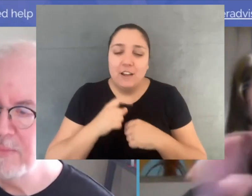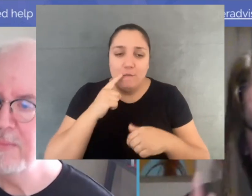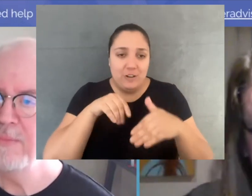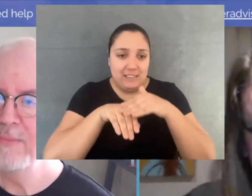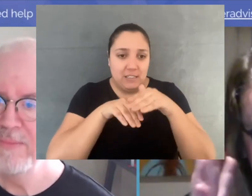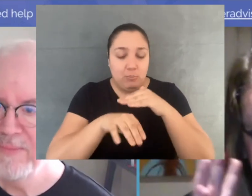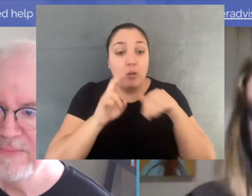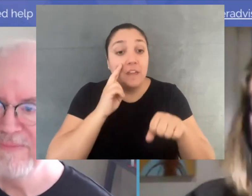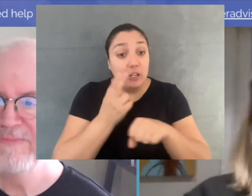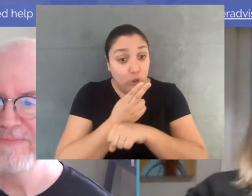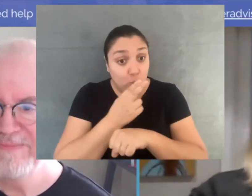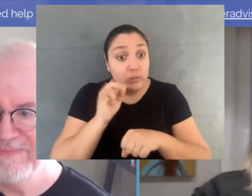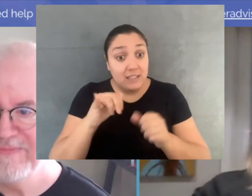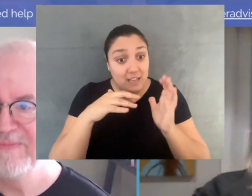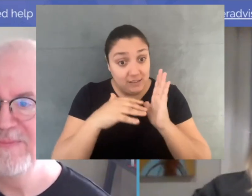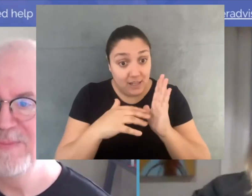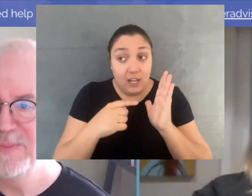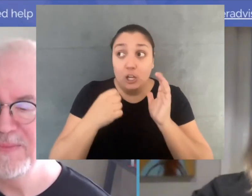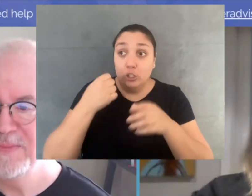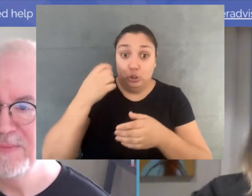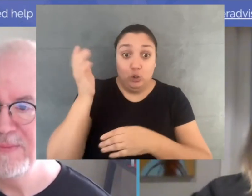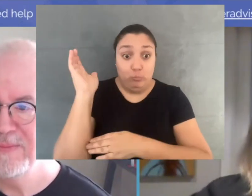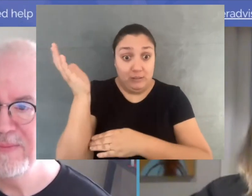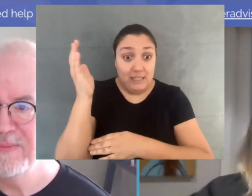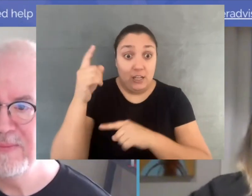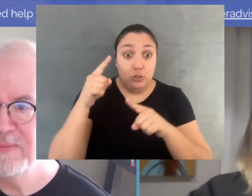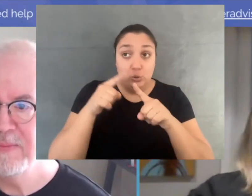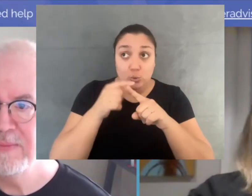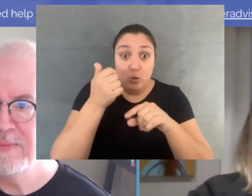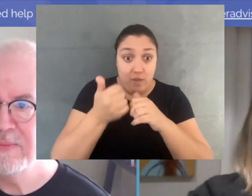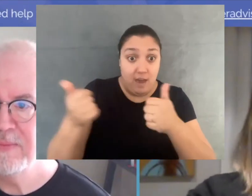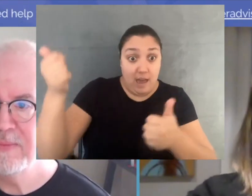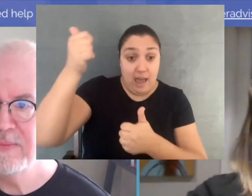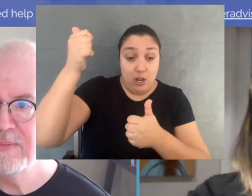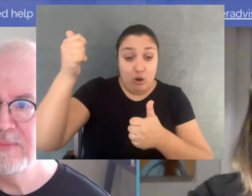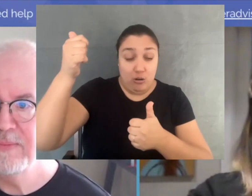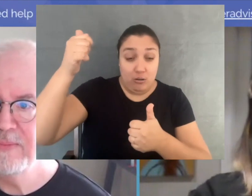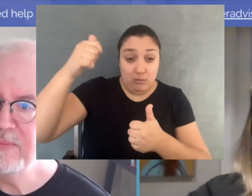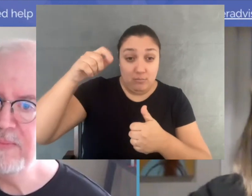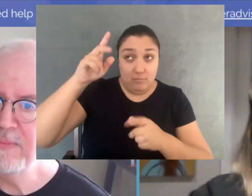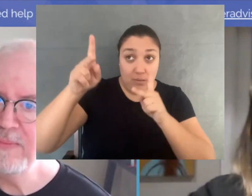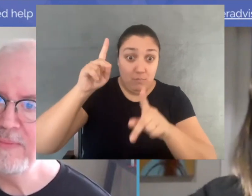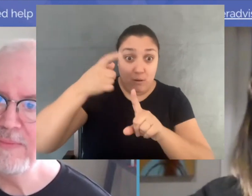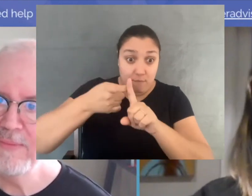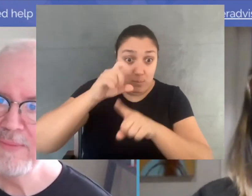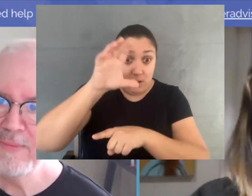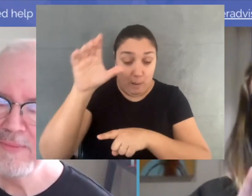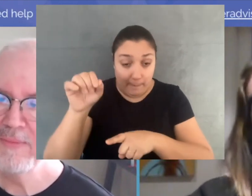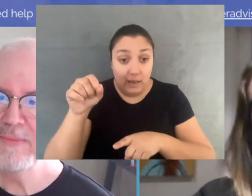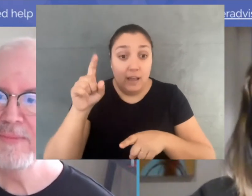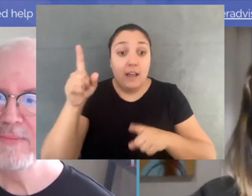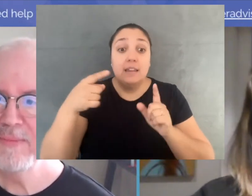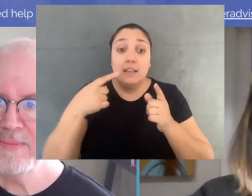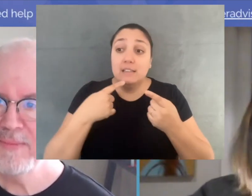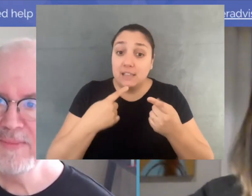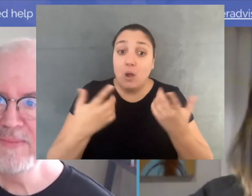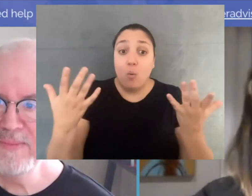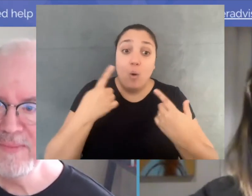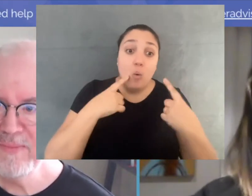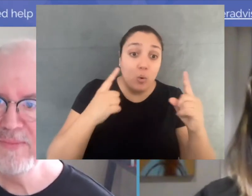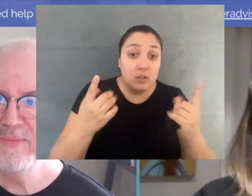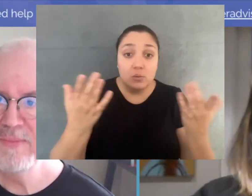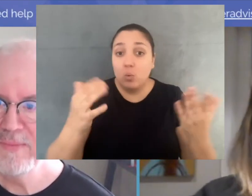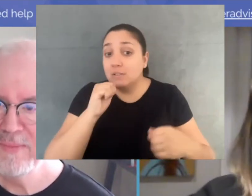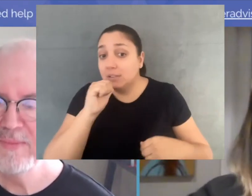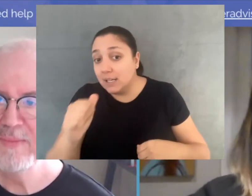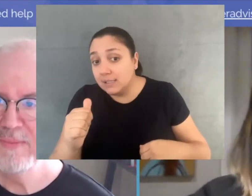all accessible. Yay. They used that study to present to the corporate higher ups in their company saying, this is what works, this is